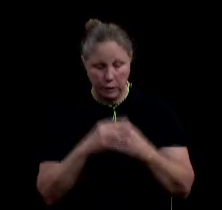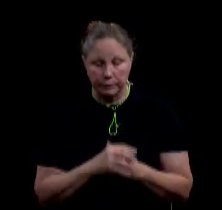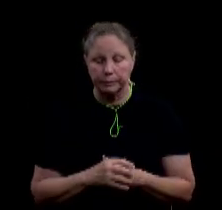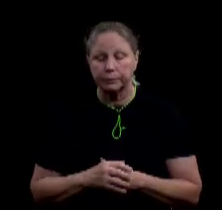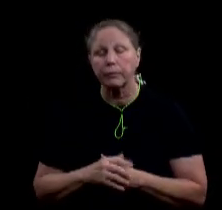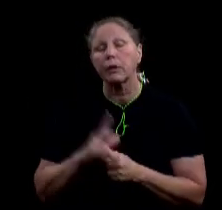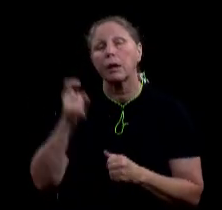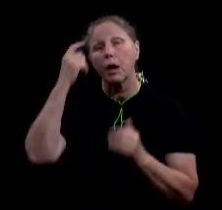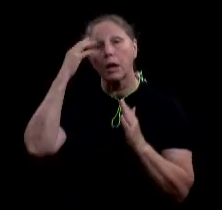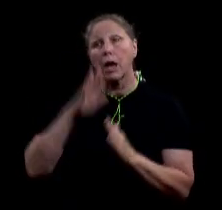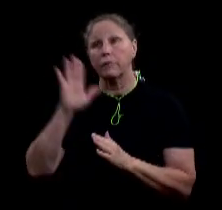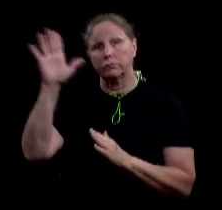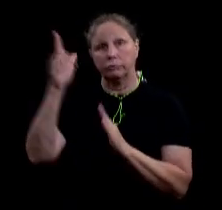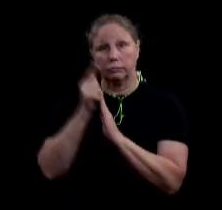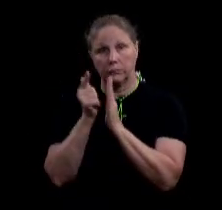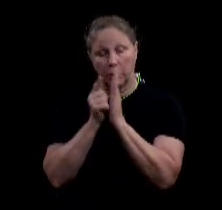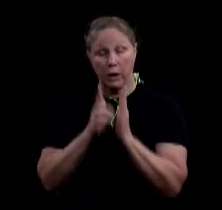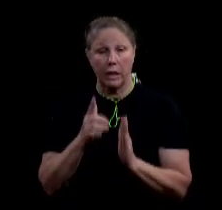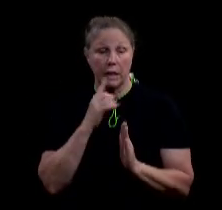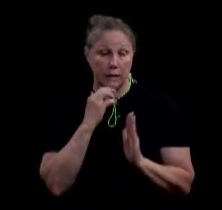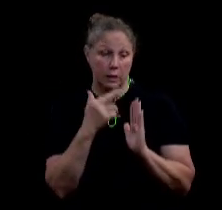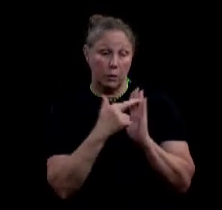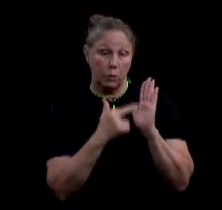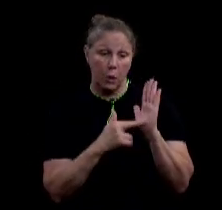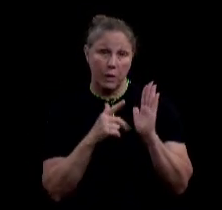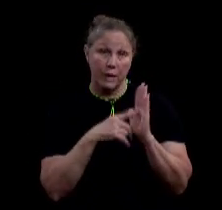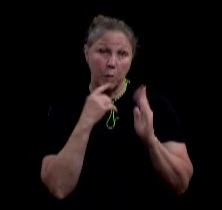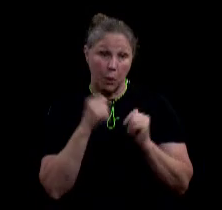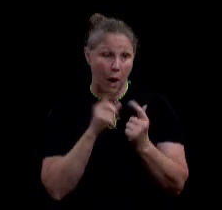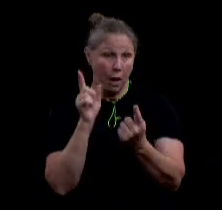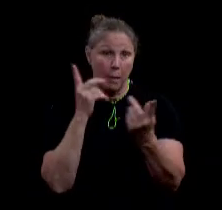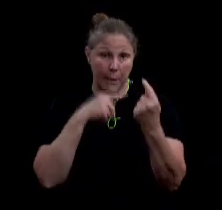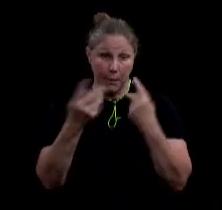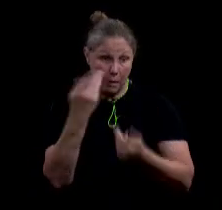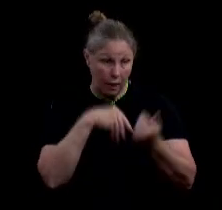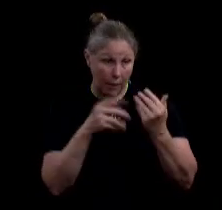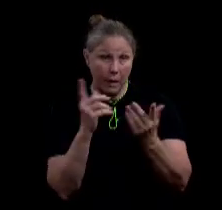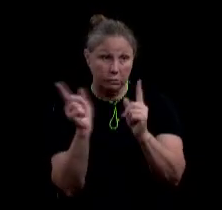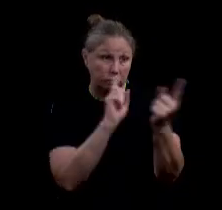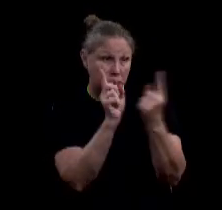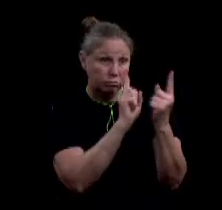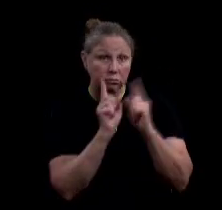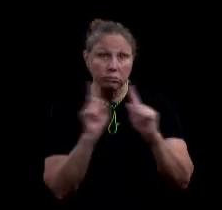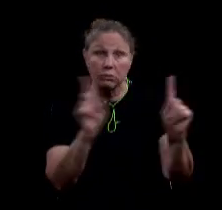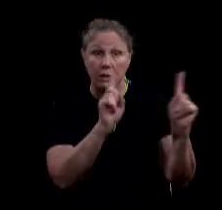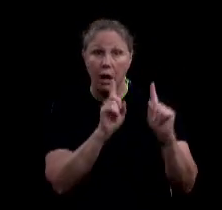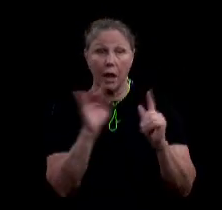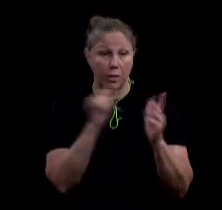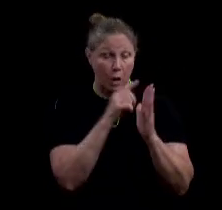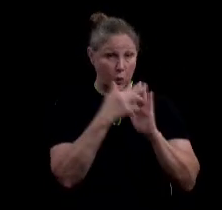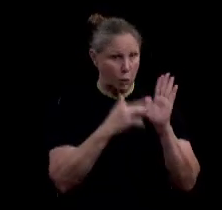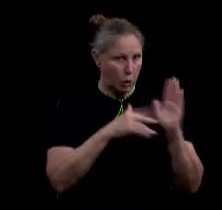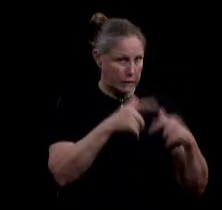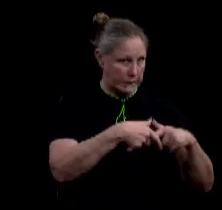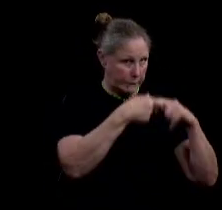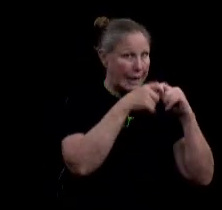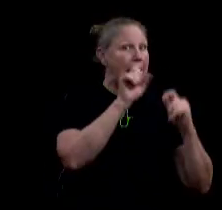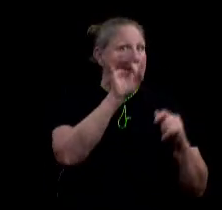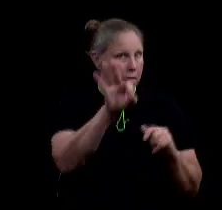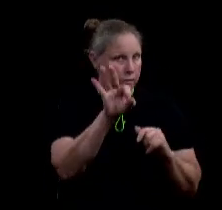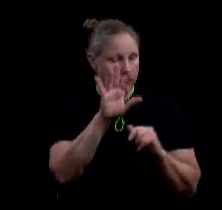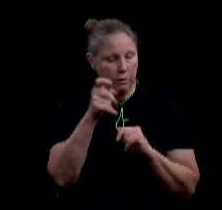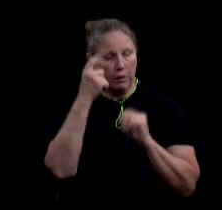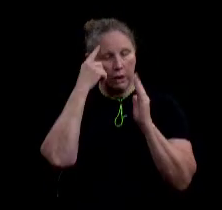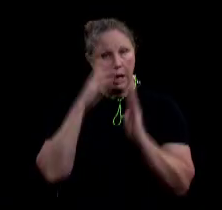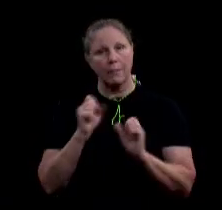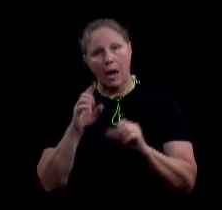face-to-face interaction between members of the public and public officials are suspended, provided, however, that the governmental body offers alternative methods of communication with their